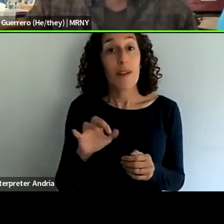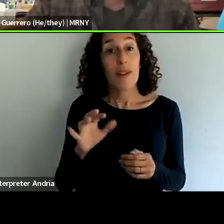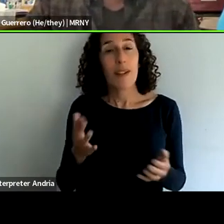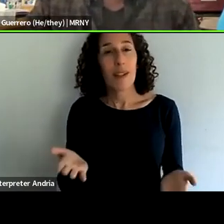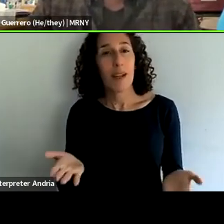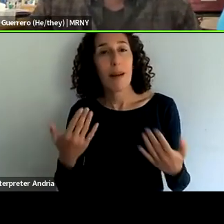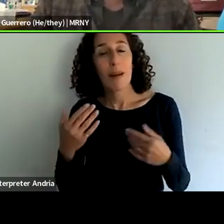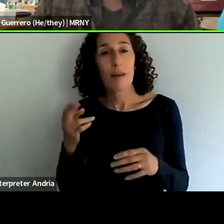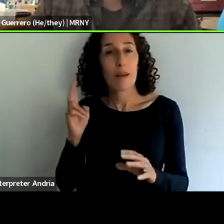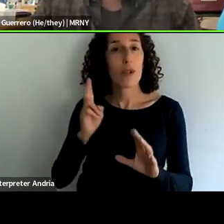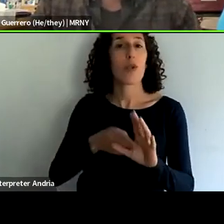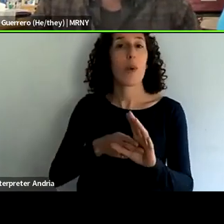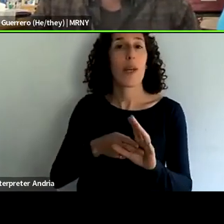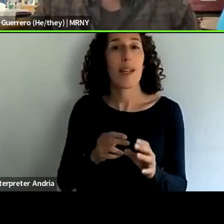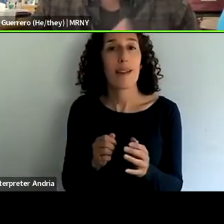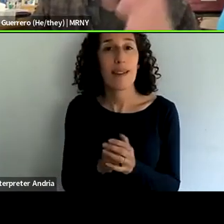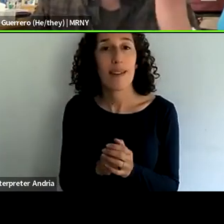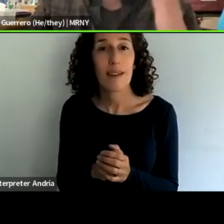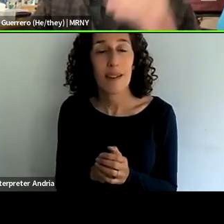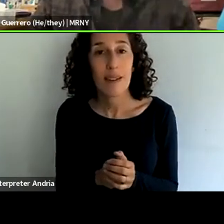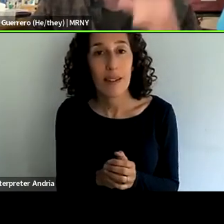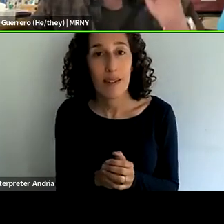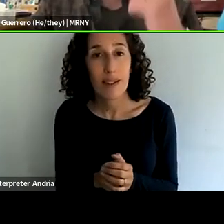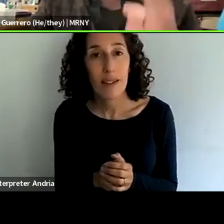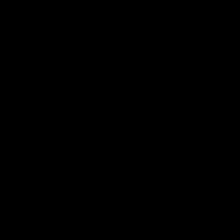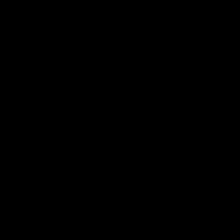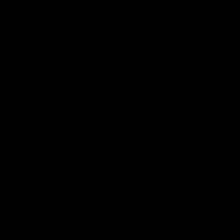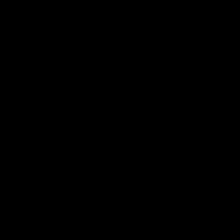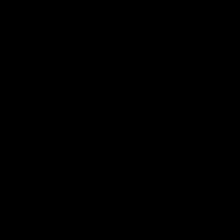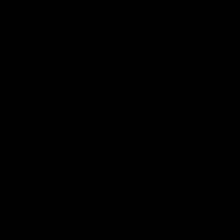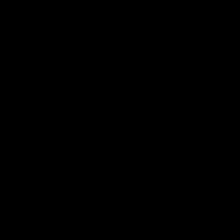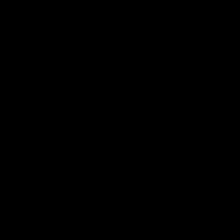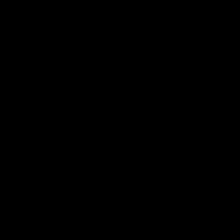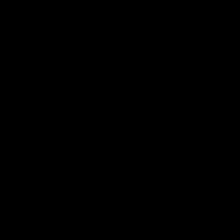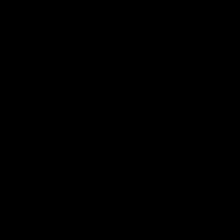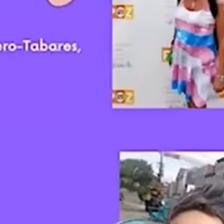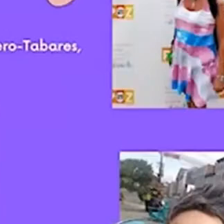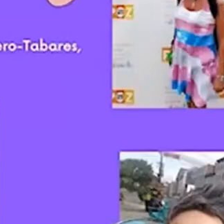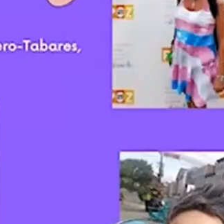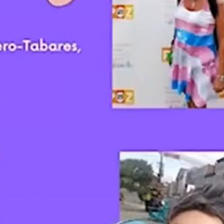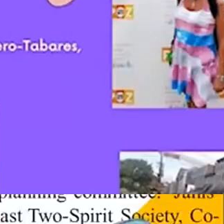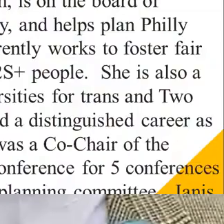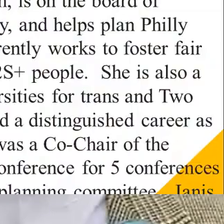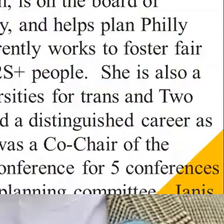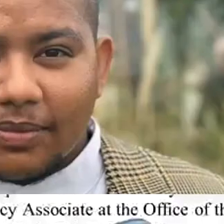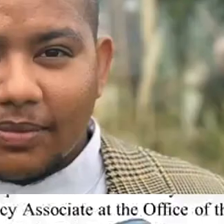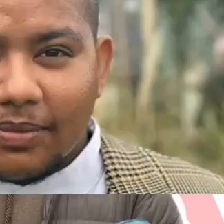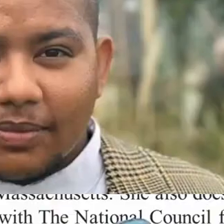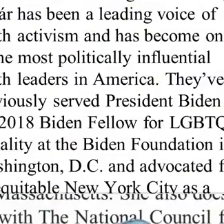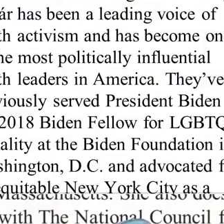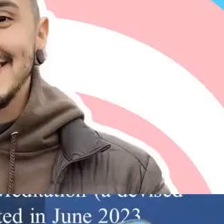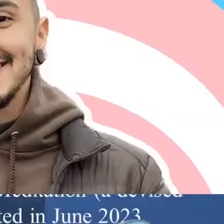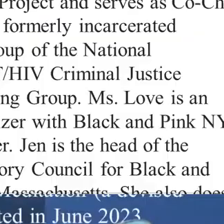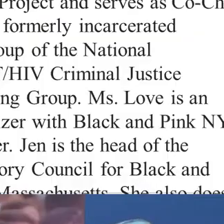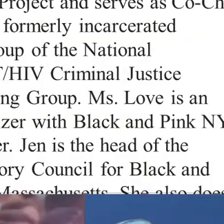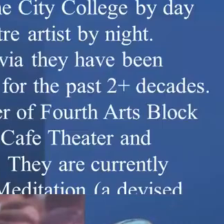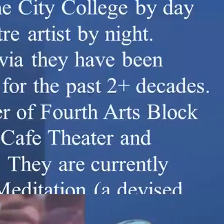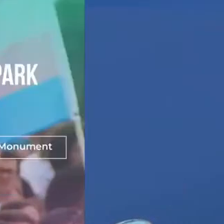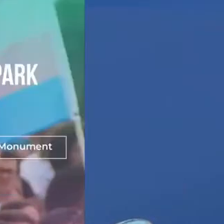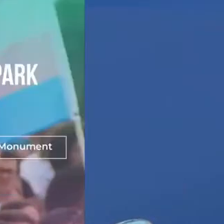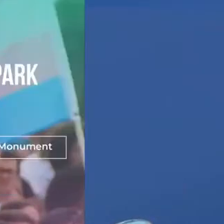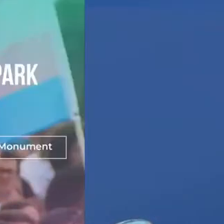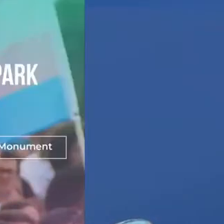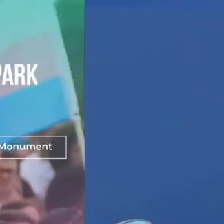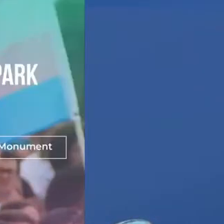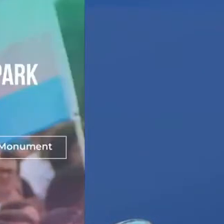us. And I forgot my and the second thing is that if you're in New York City and you are someone who